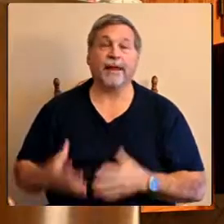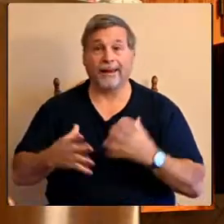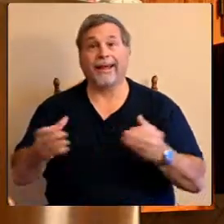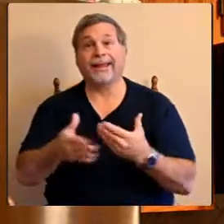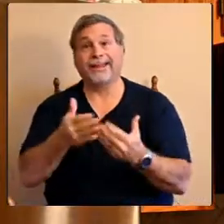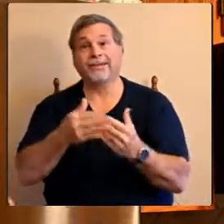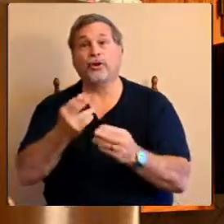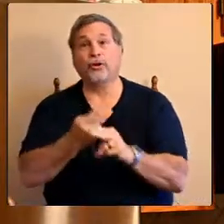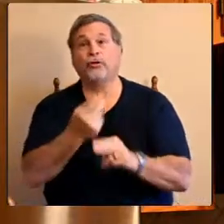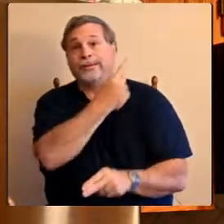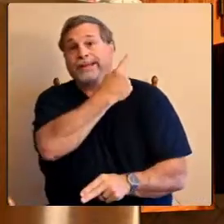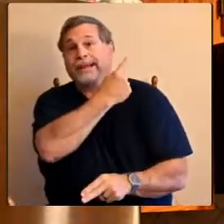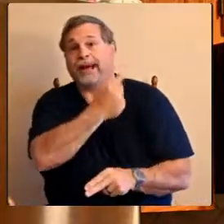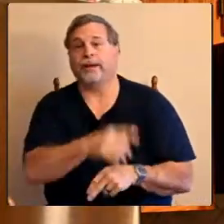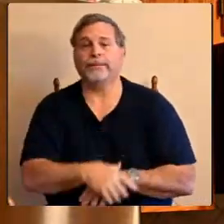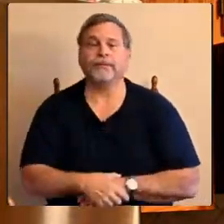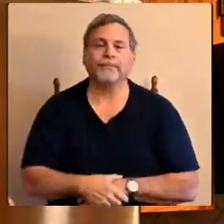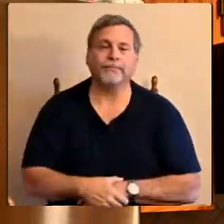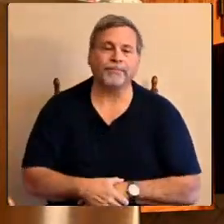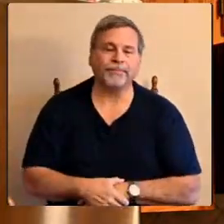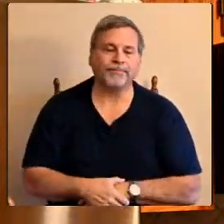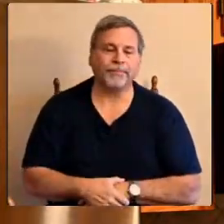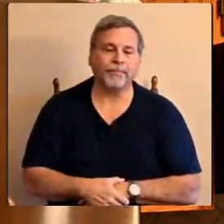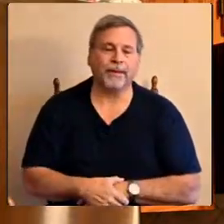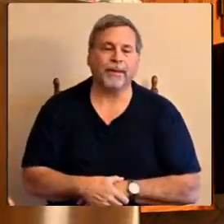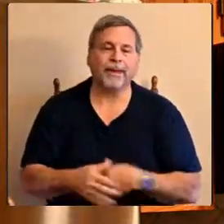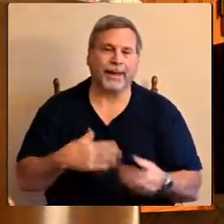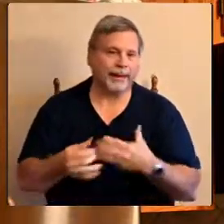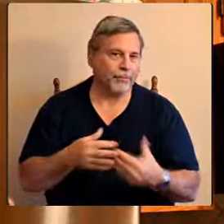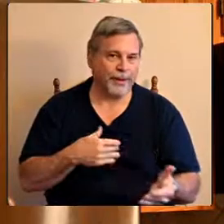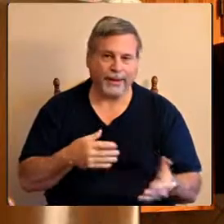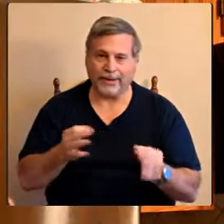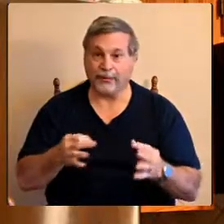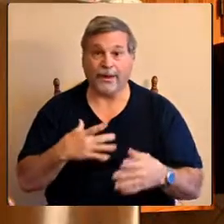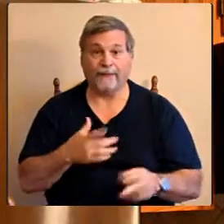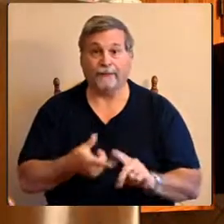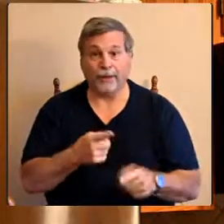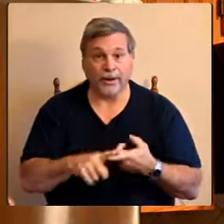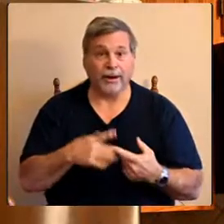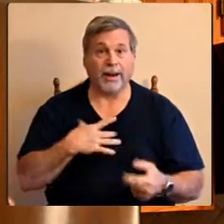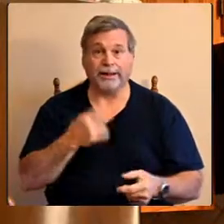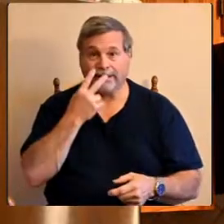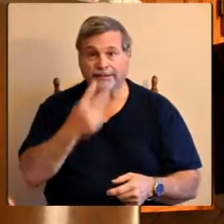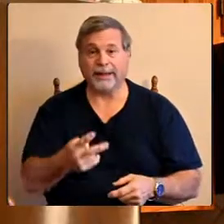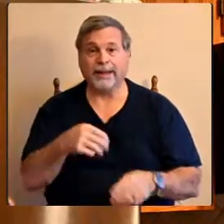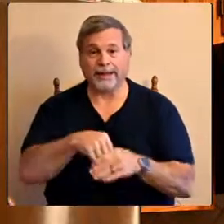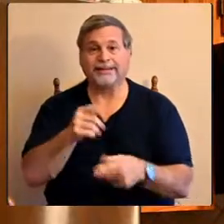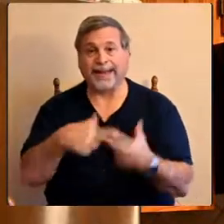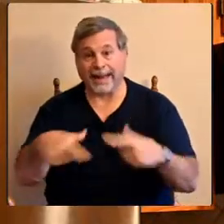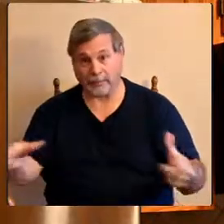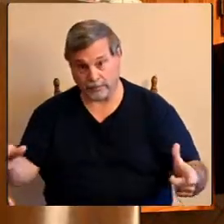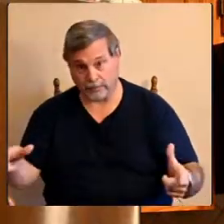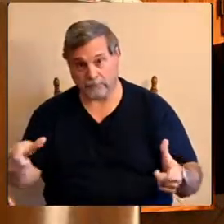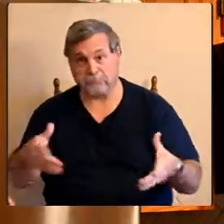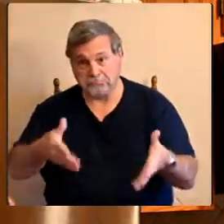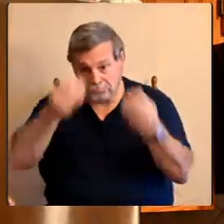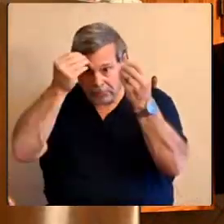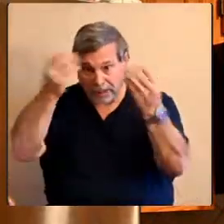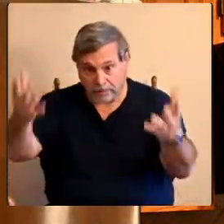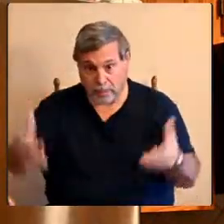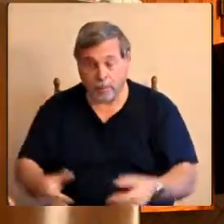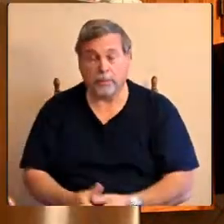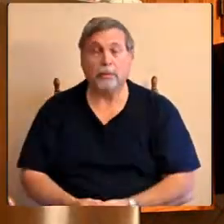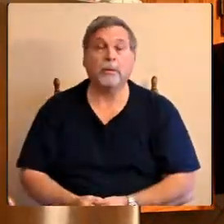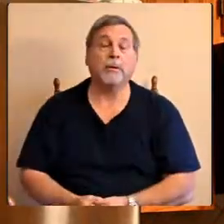it's a lot easier to use this guy up here. So anyway, if you have friends that would like to see it in sign language, let them